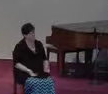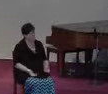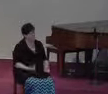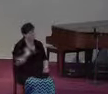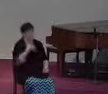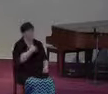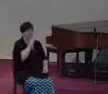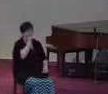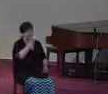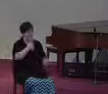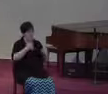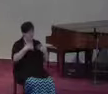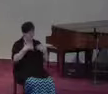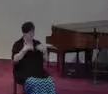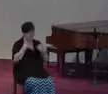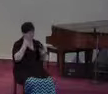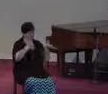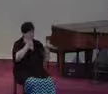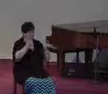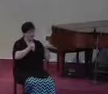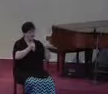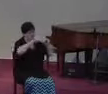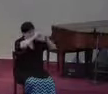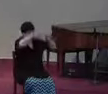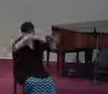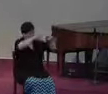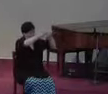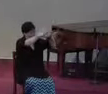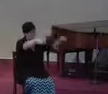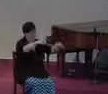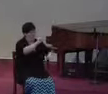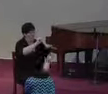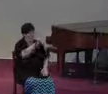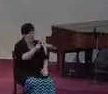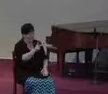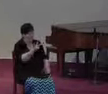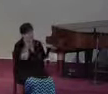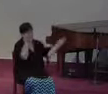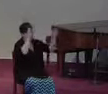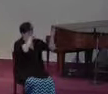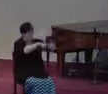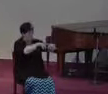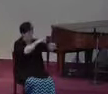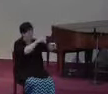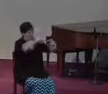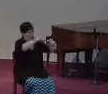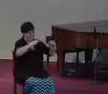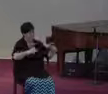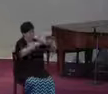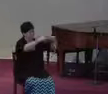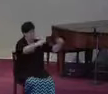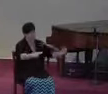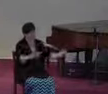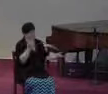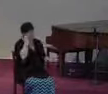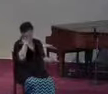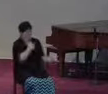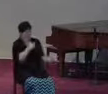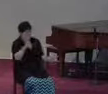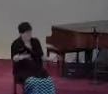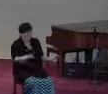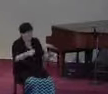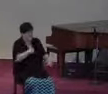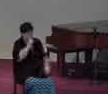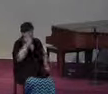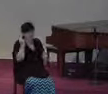We don't own a car rack to strap it on, and even if we did, I wouldn't be driving around town with a 12-foot kayak on